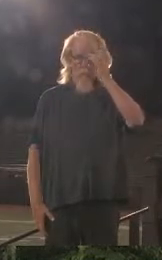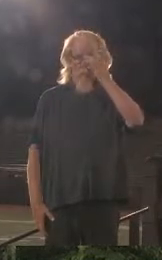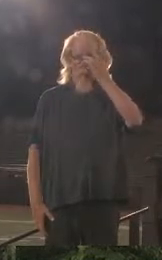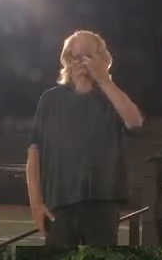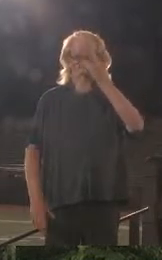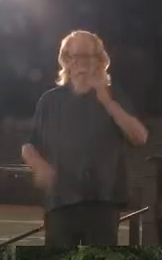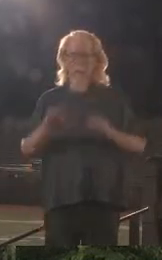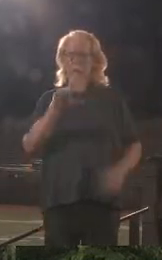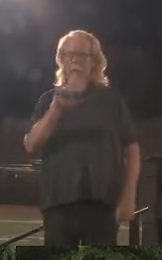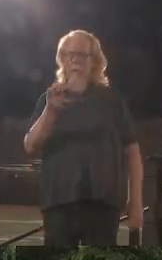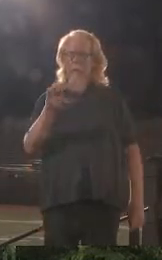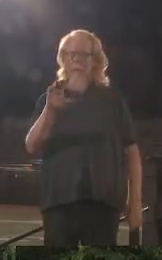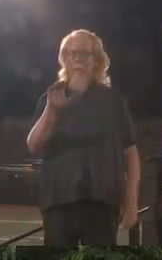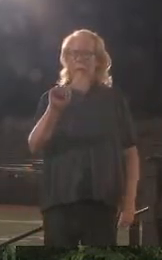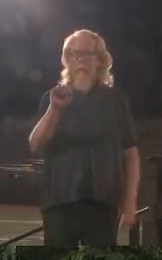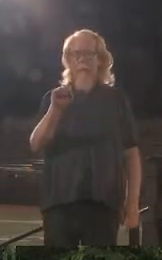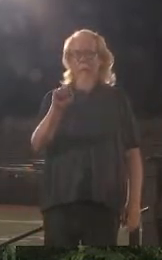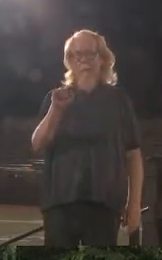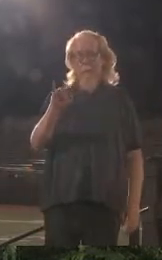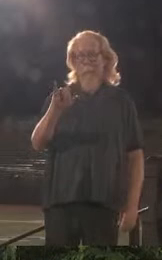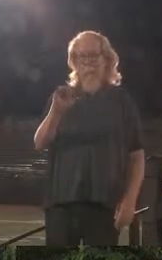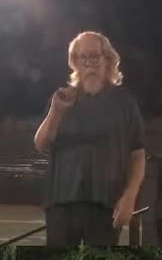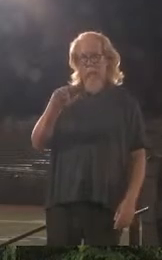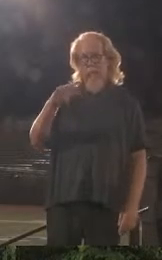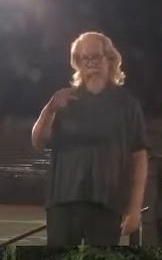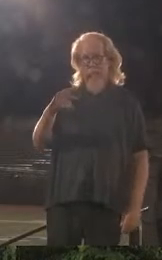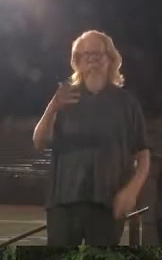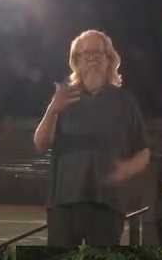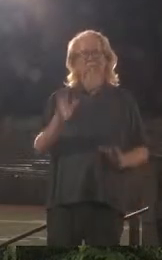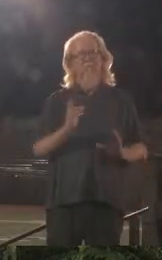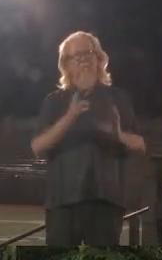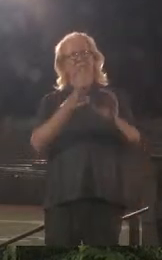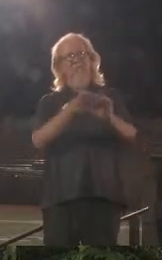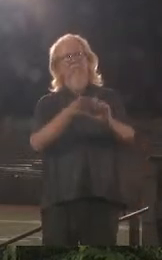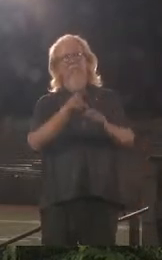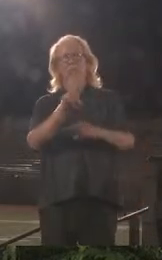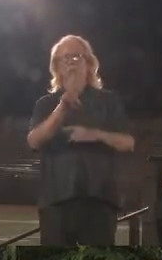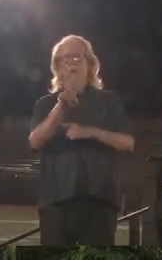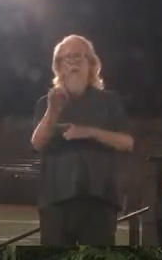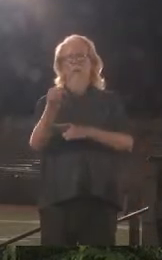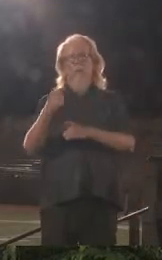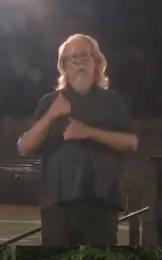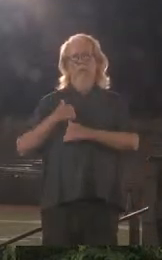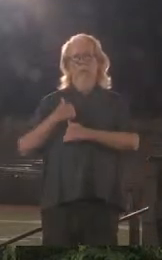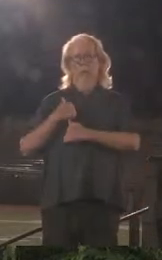Lee Castillo III enlisted in the United States Army.